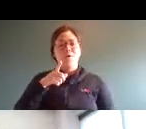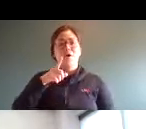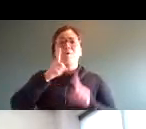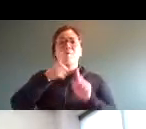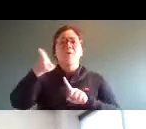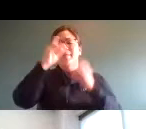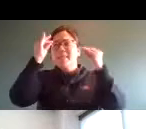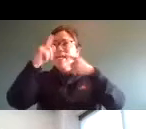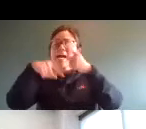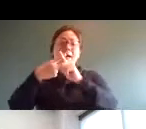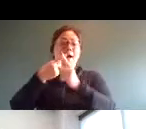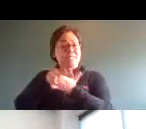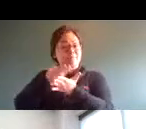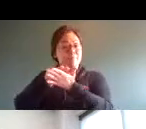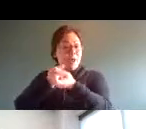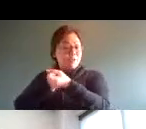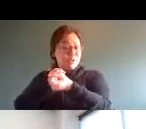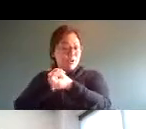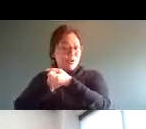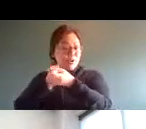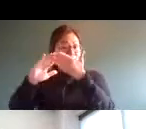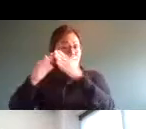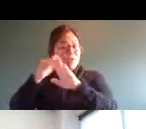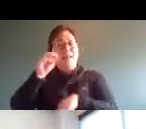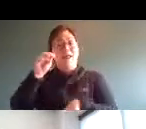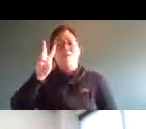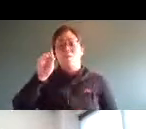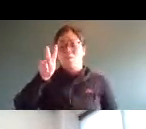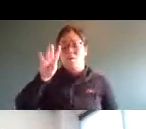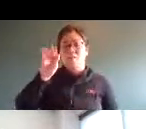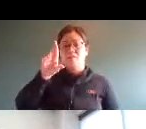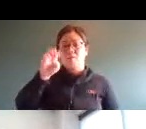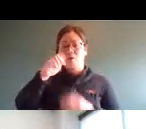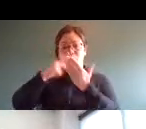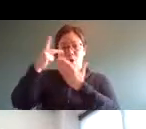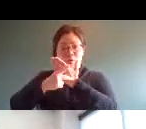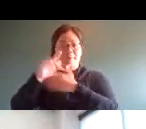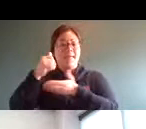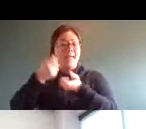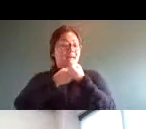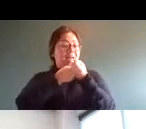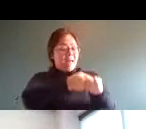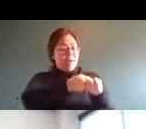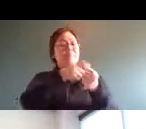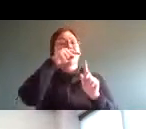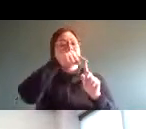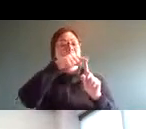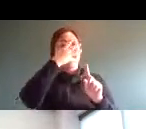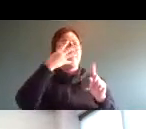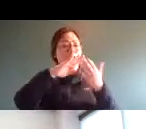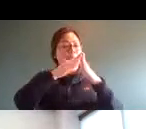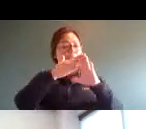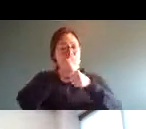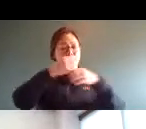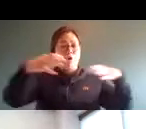about sponsorships, sponsoring community and workforce programs that support the immigrant community grow and kind